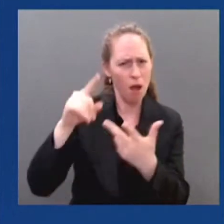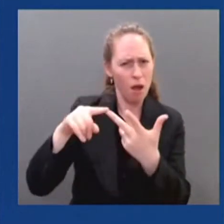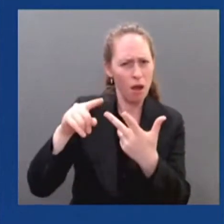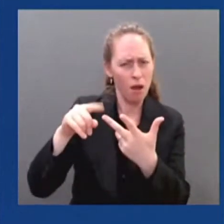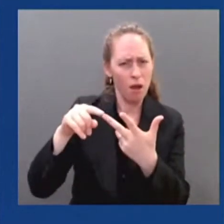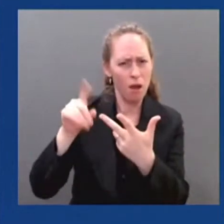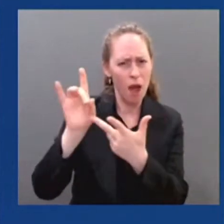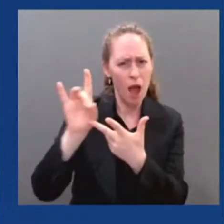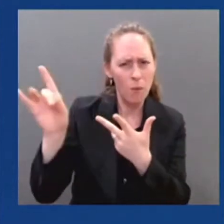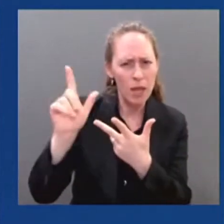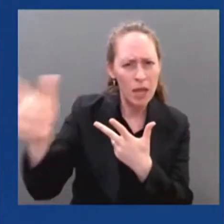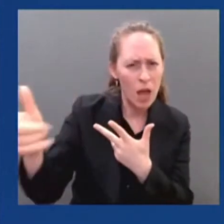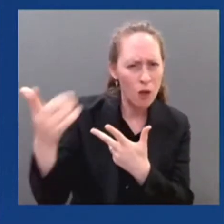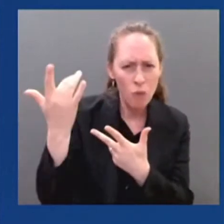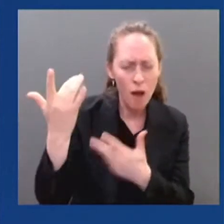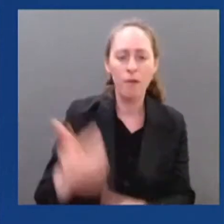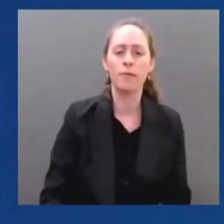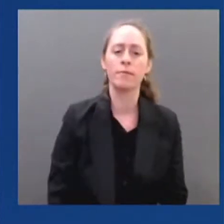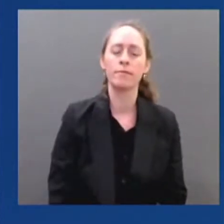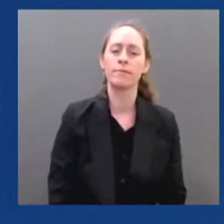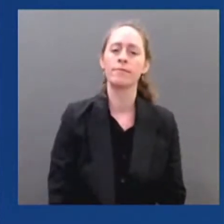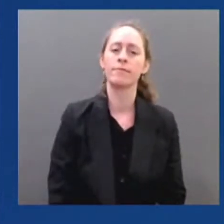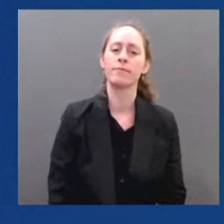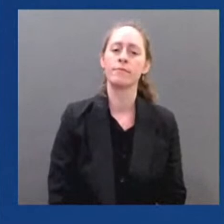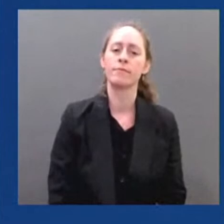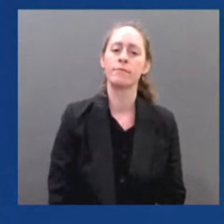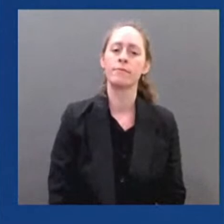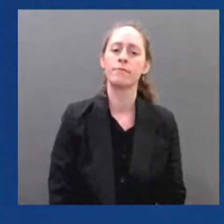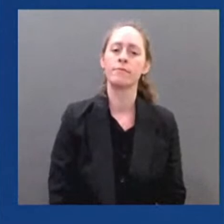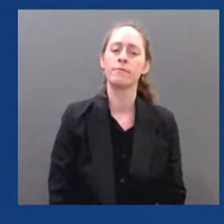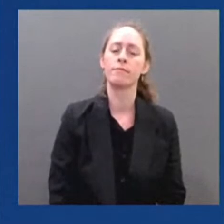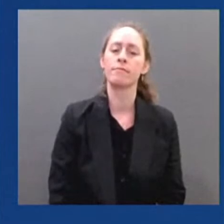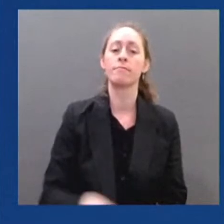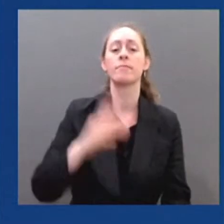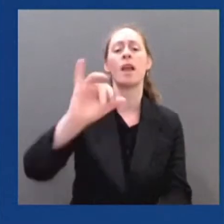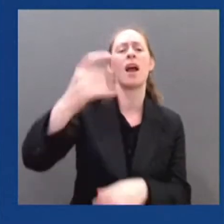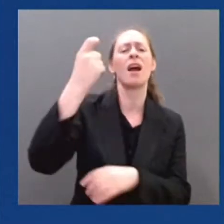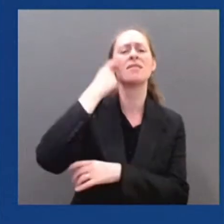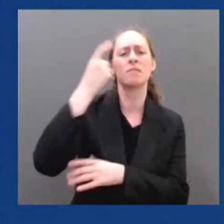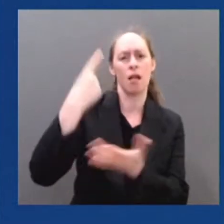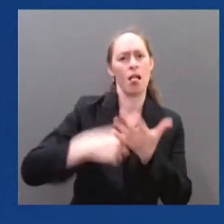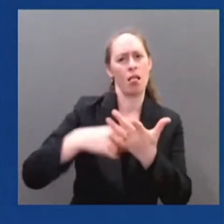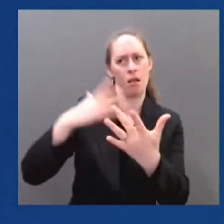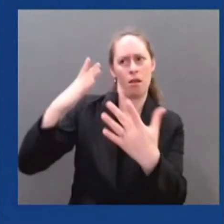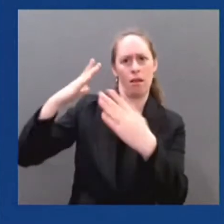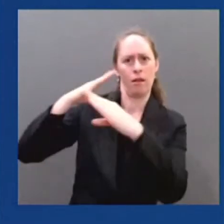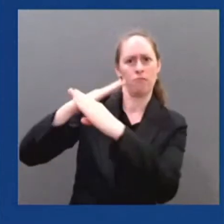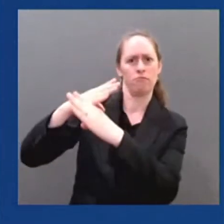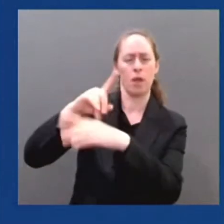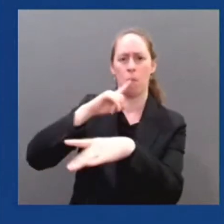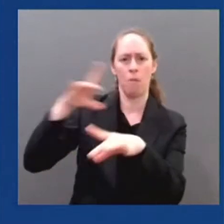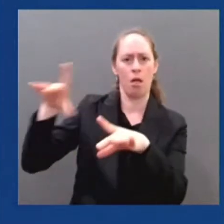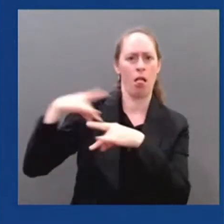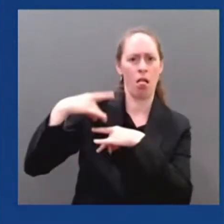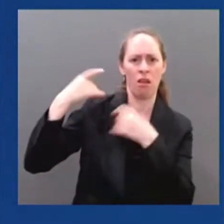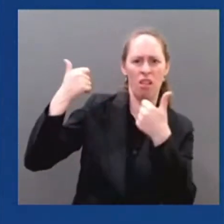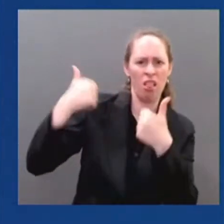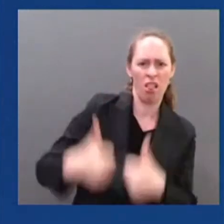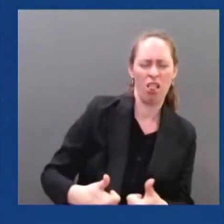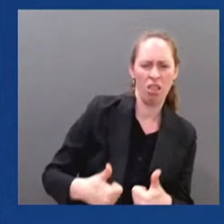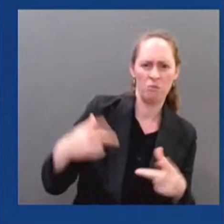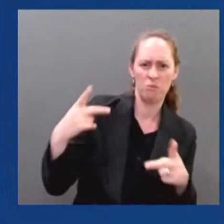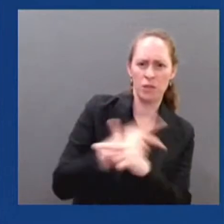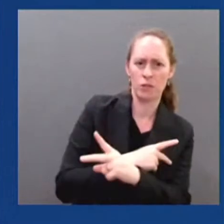vaccines. What will some of the social effects be of having this vaccine available? Will it mean things like you won't have to quarantine if you're in